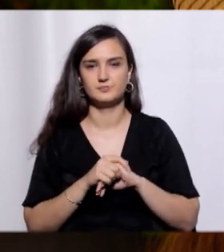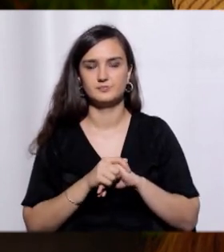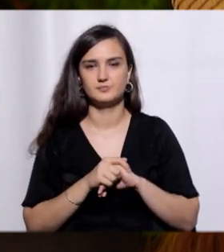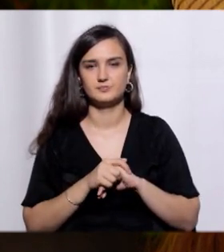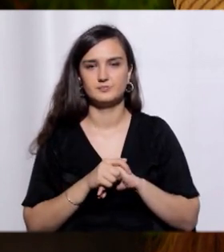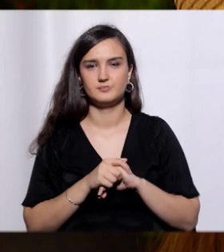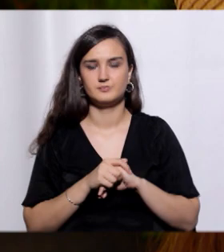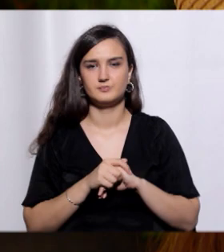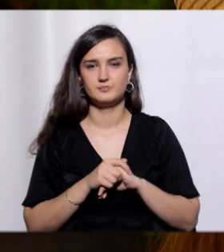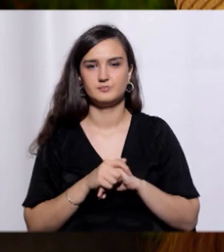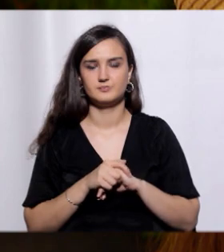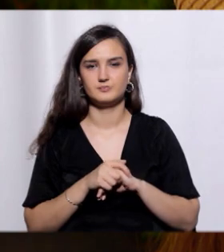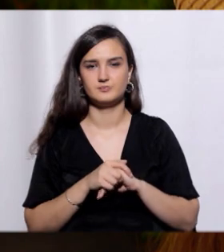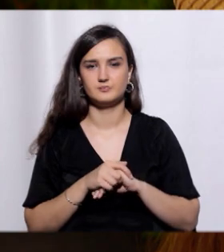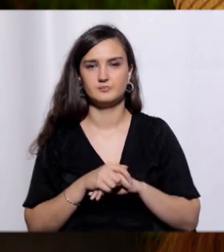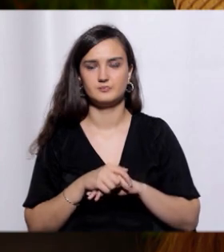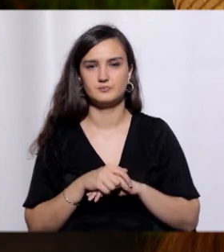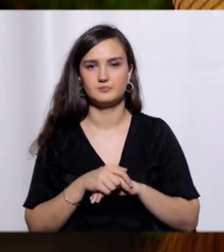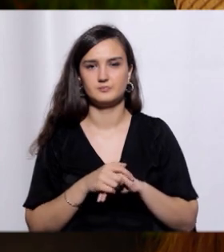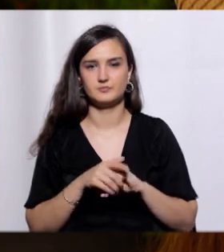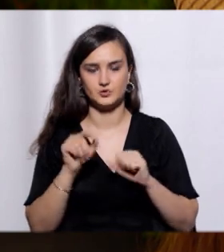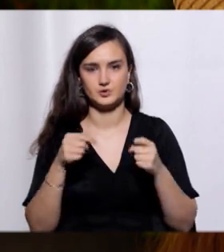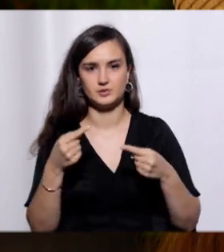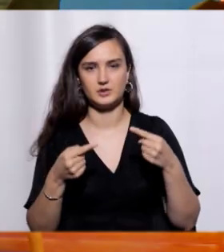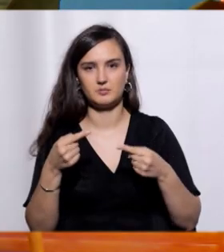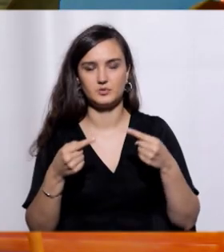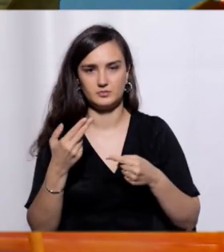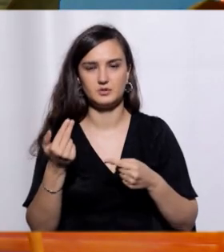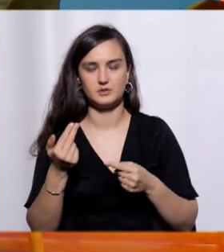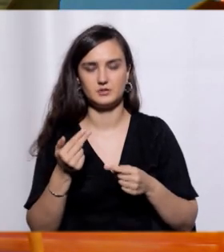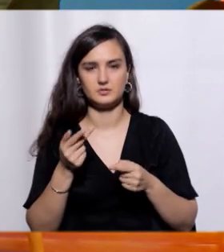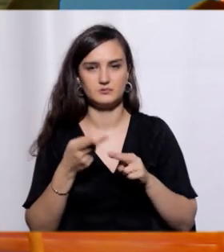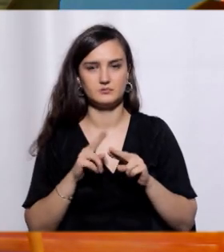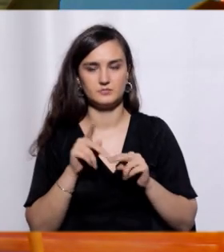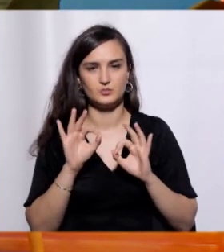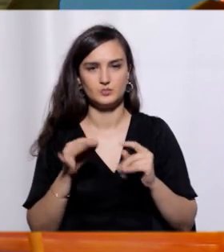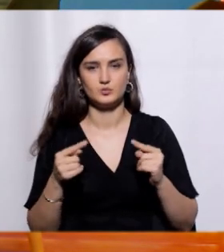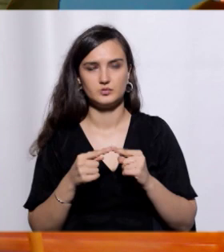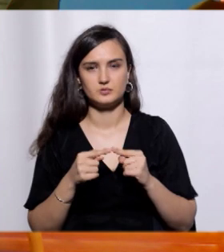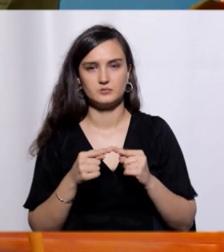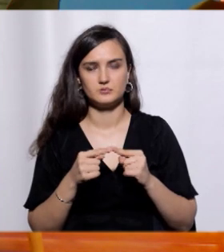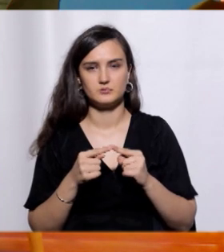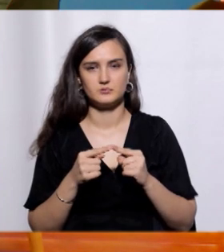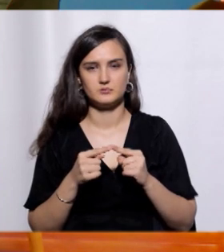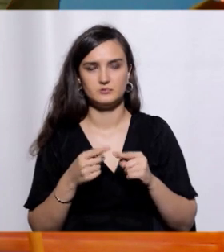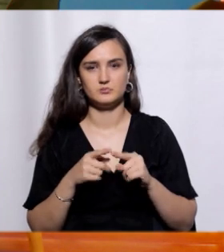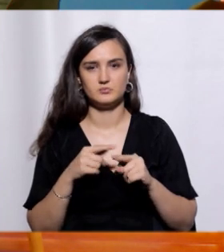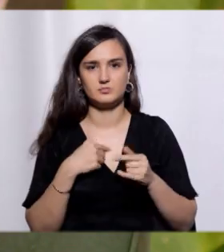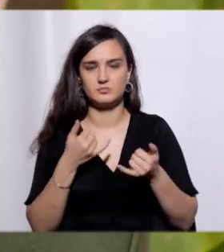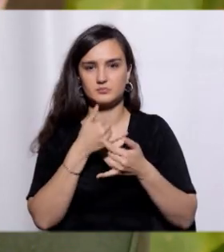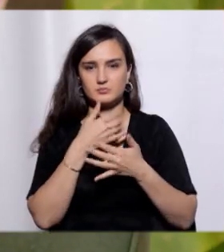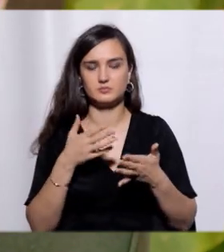that's one opinion, yeah. I mean, Yes. You could argue that, I think. Definitely. So that's exactly that we